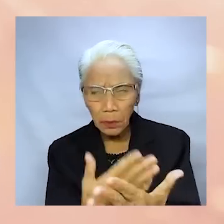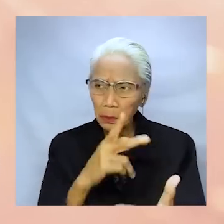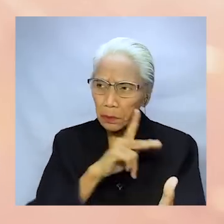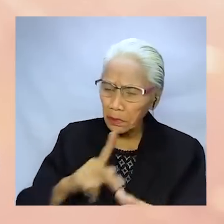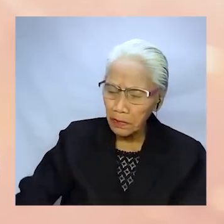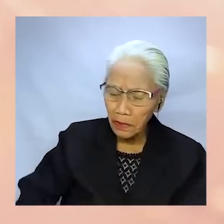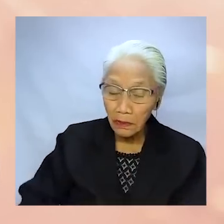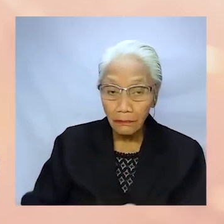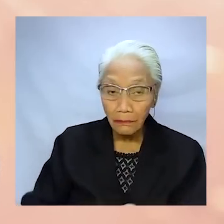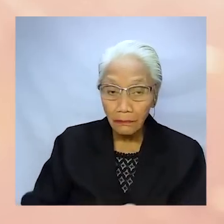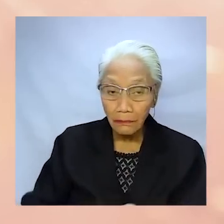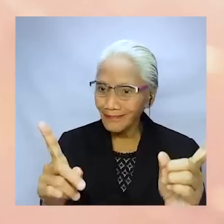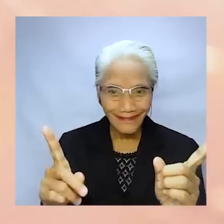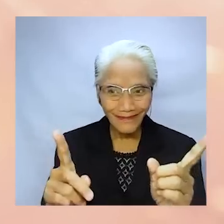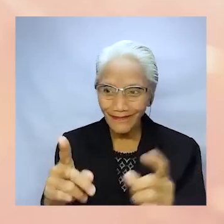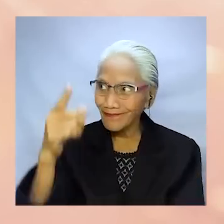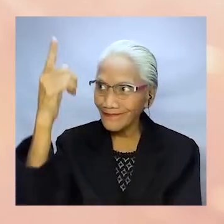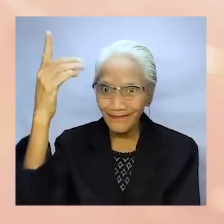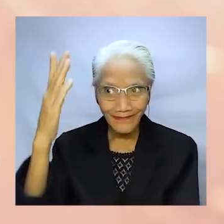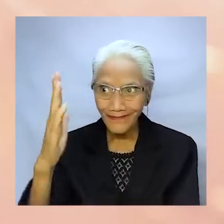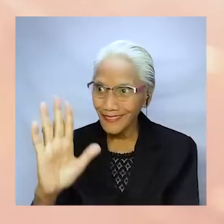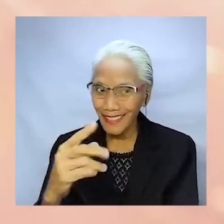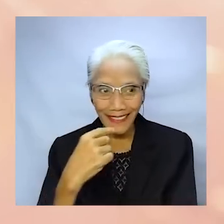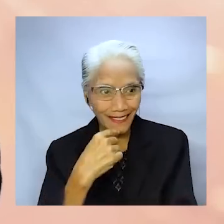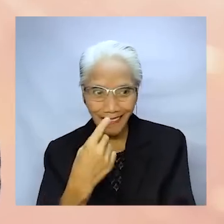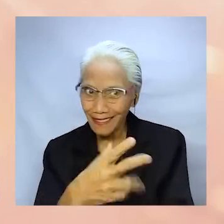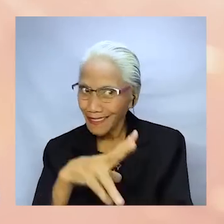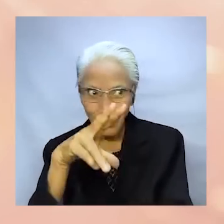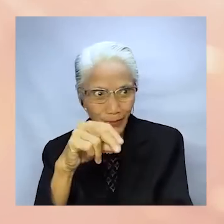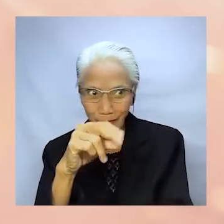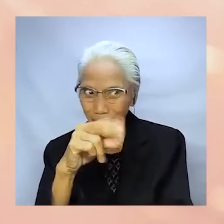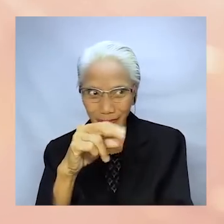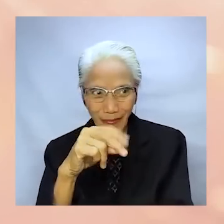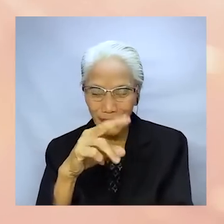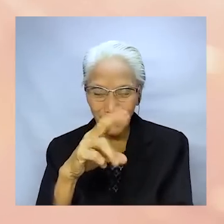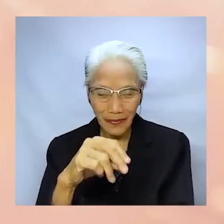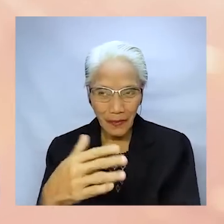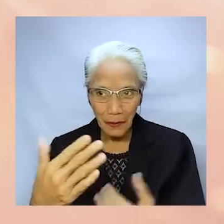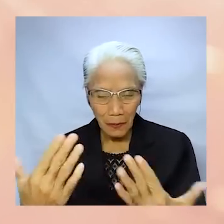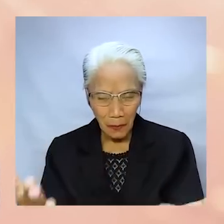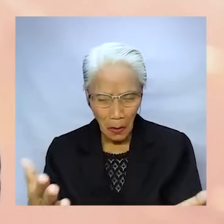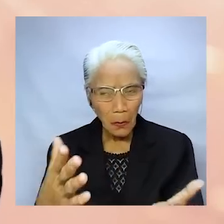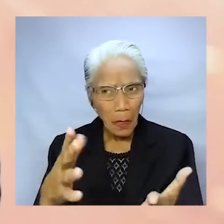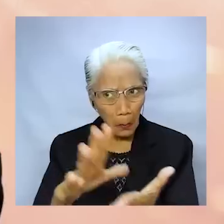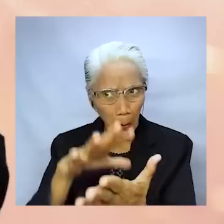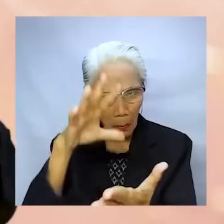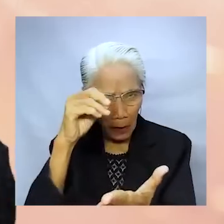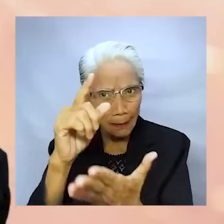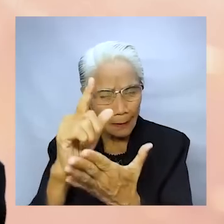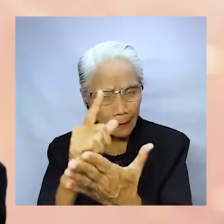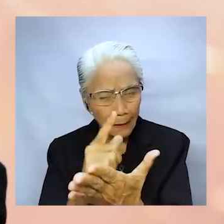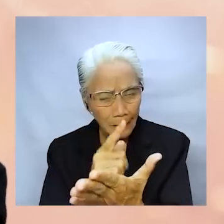God said to him, no, not this one. Then a lesson that God